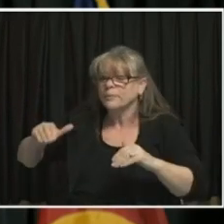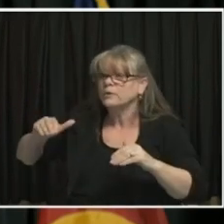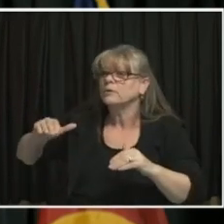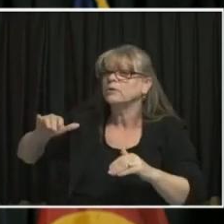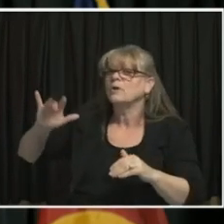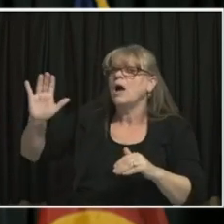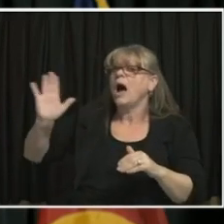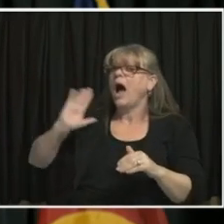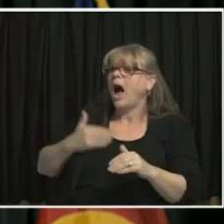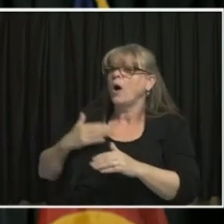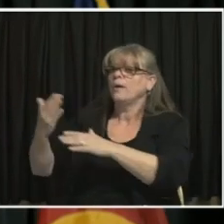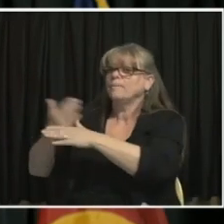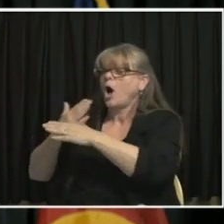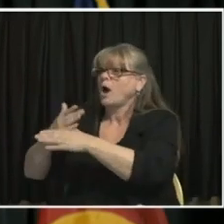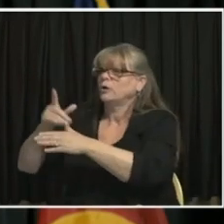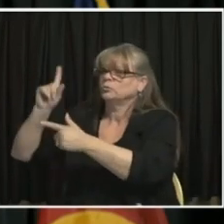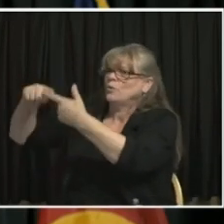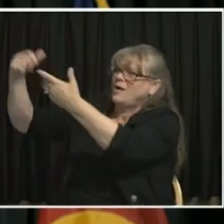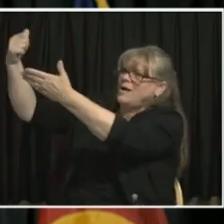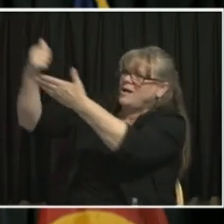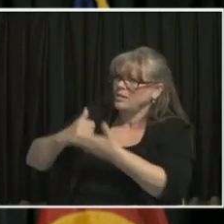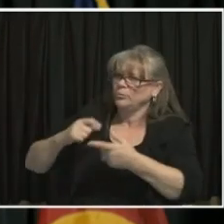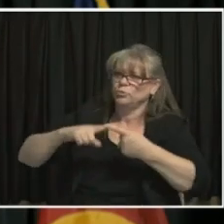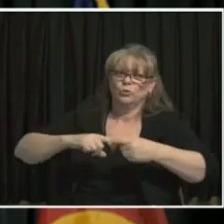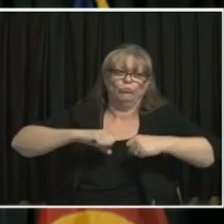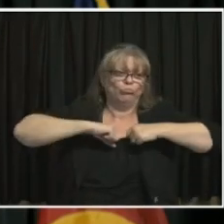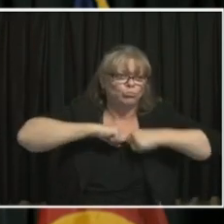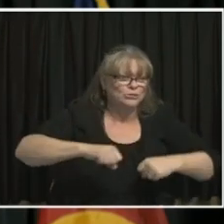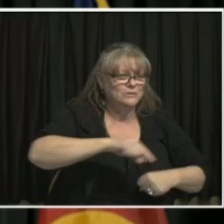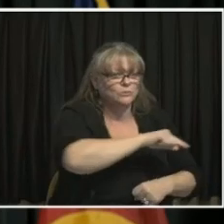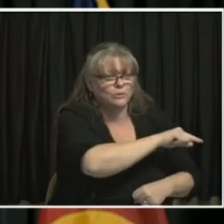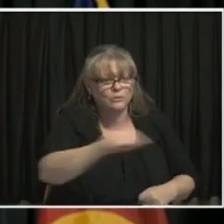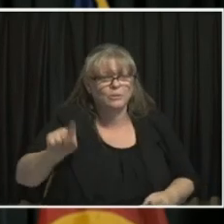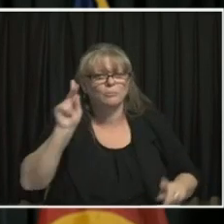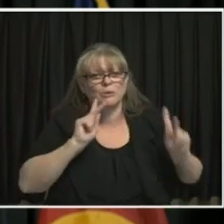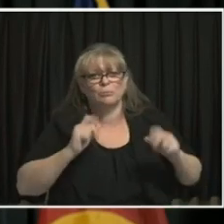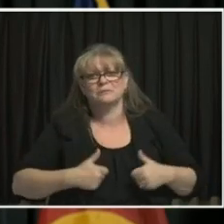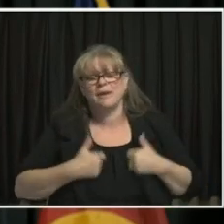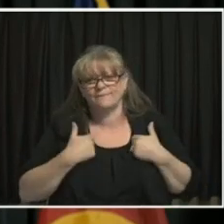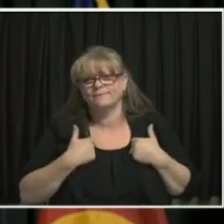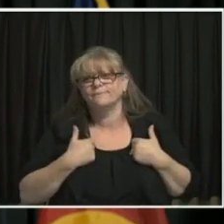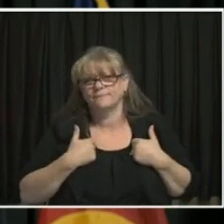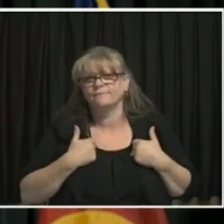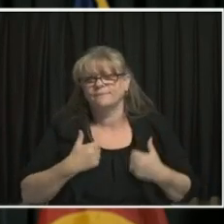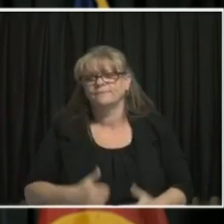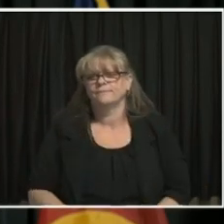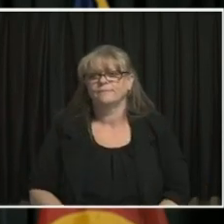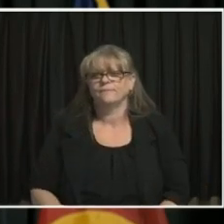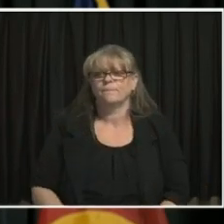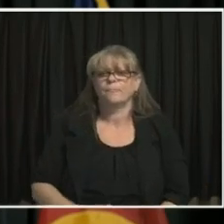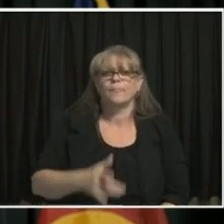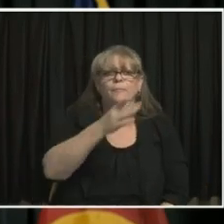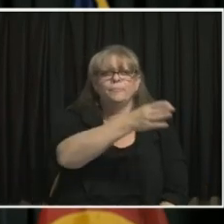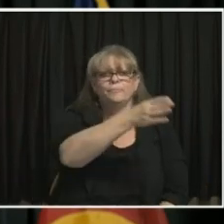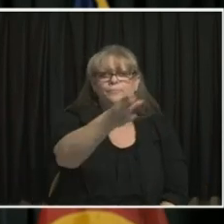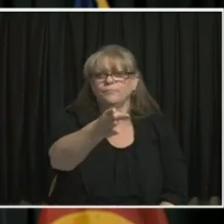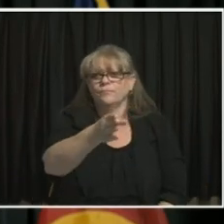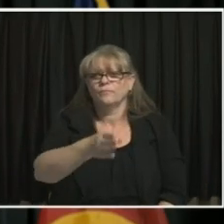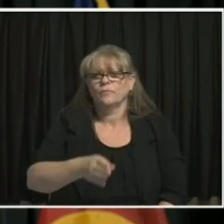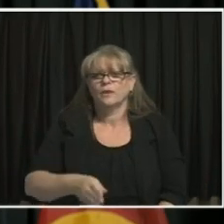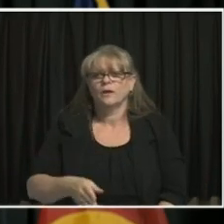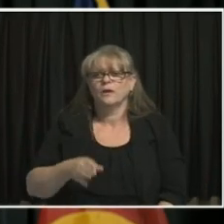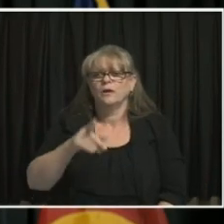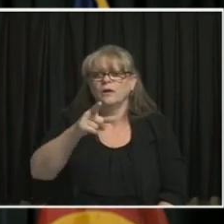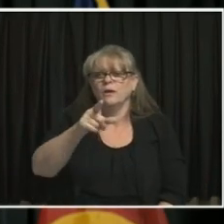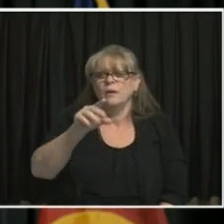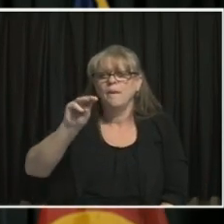Colorado. A little bit about how the 10-mile travel rule interacts with the allowance of camping starting tomorrow, and